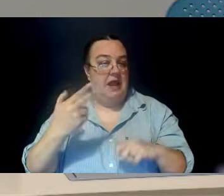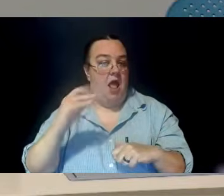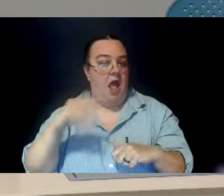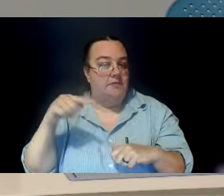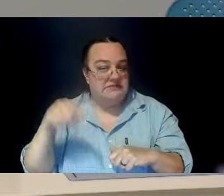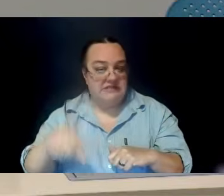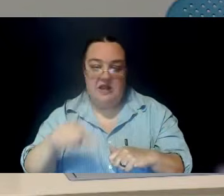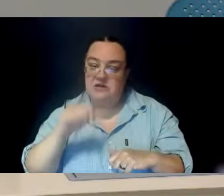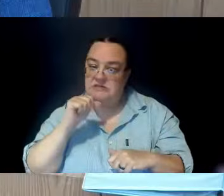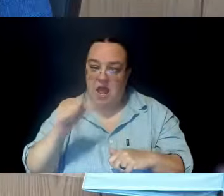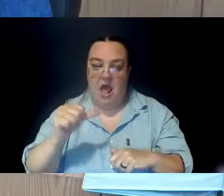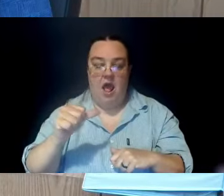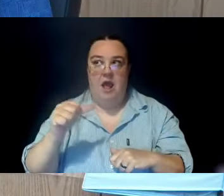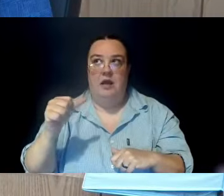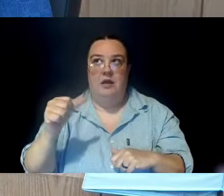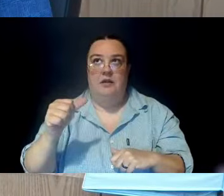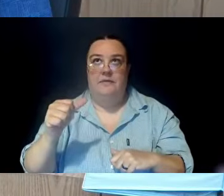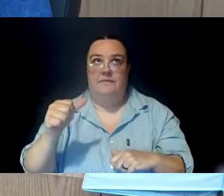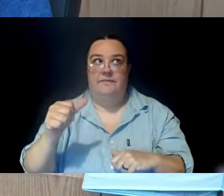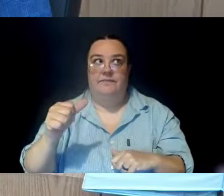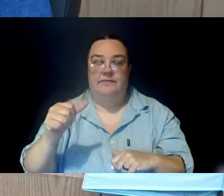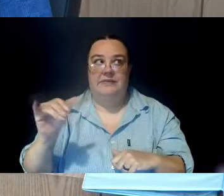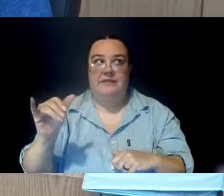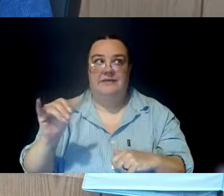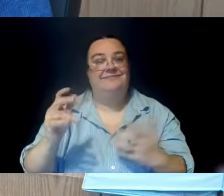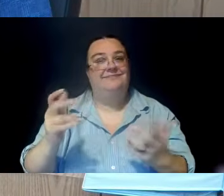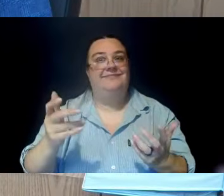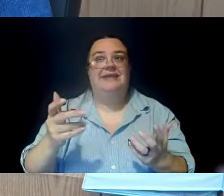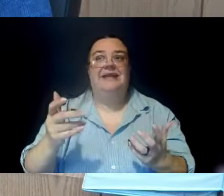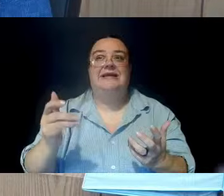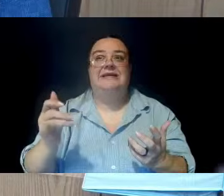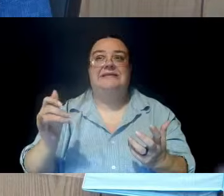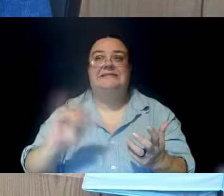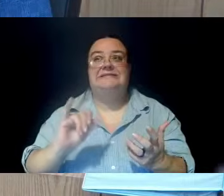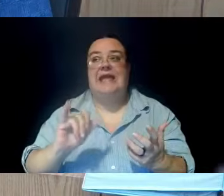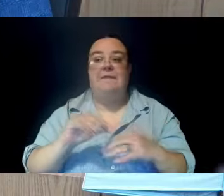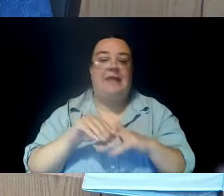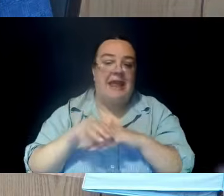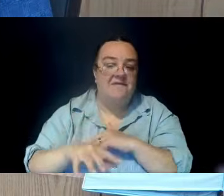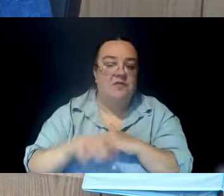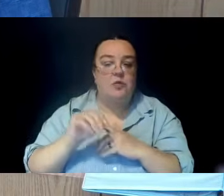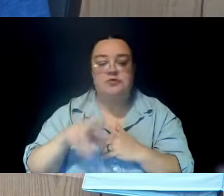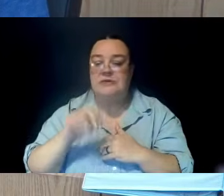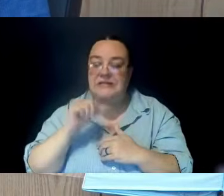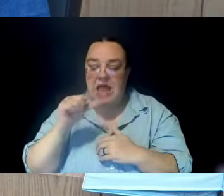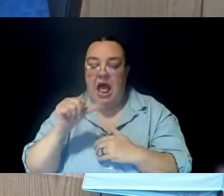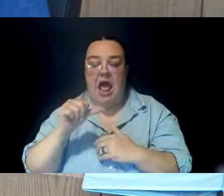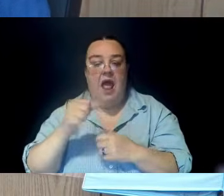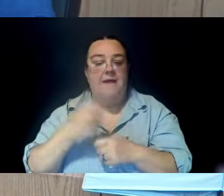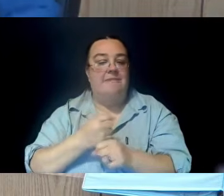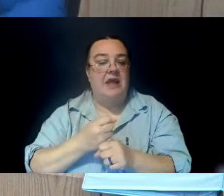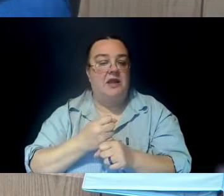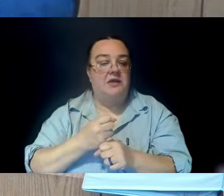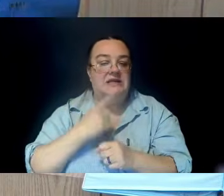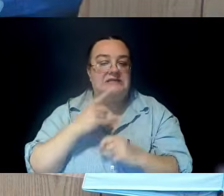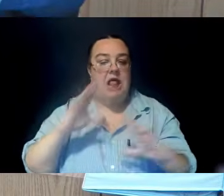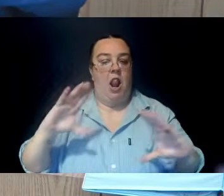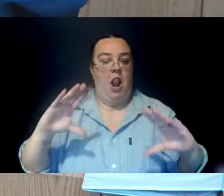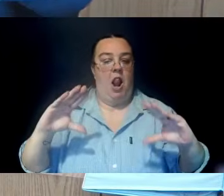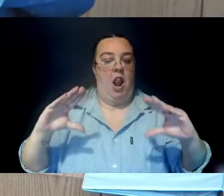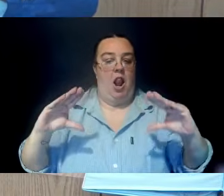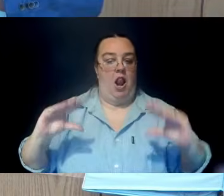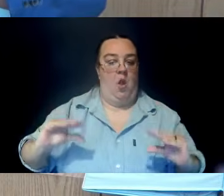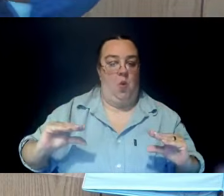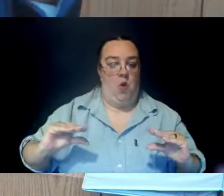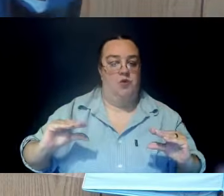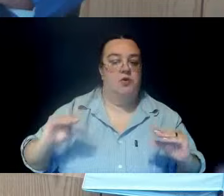of the same, lack of better words, influence or stopping of vehicles. It's a lower version. Okay. So people still